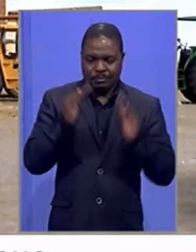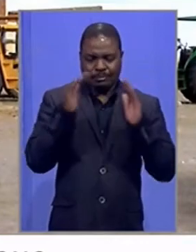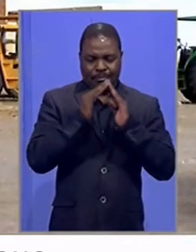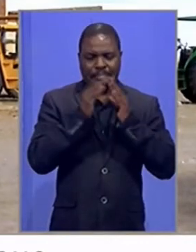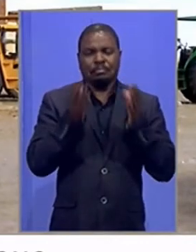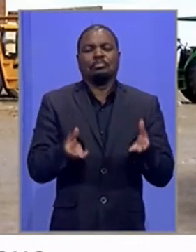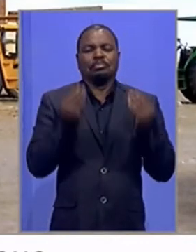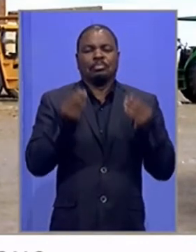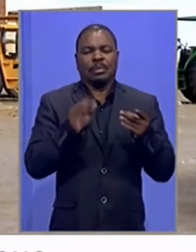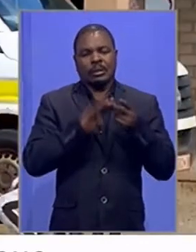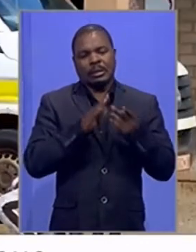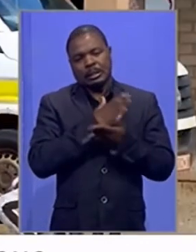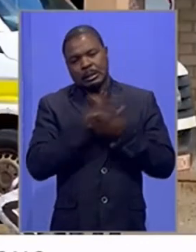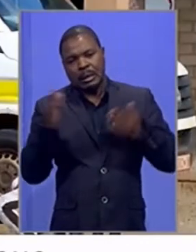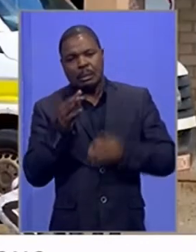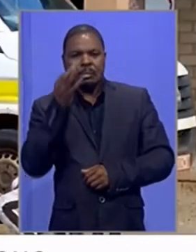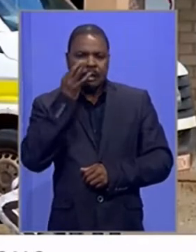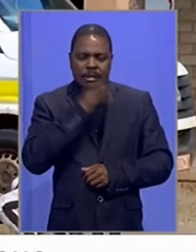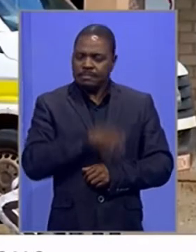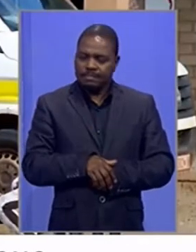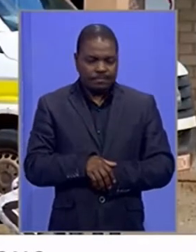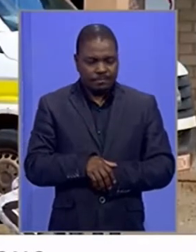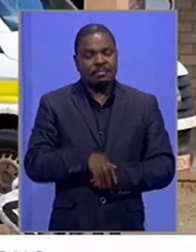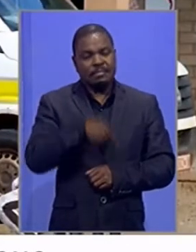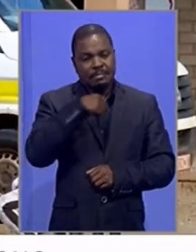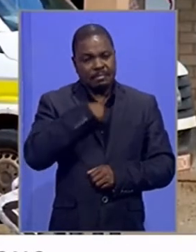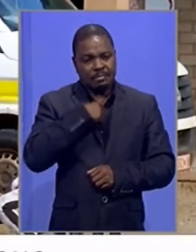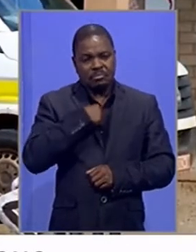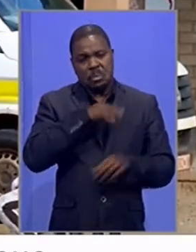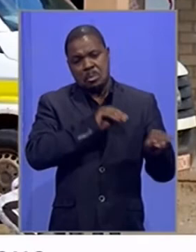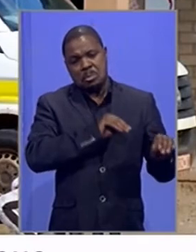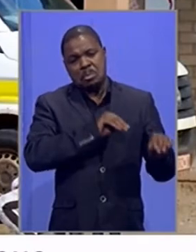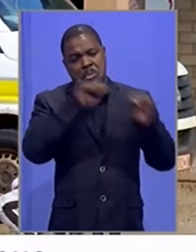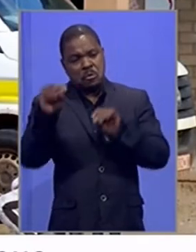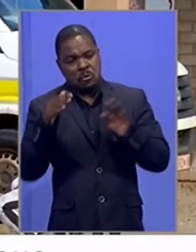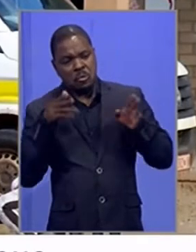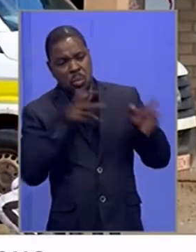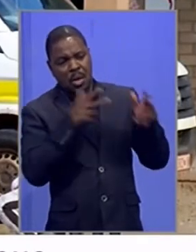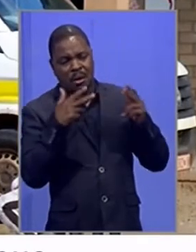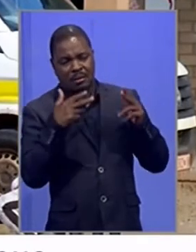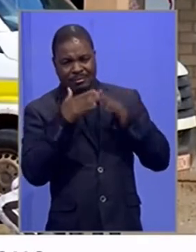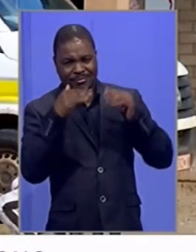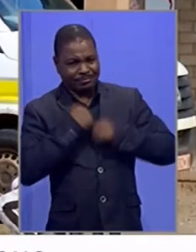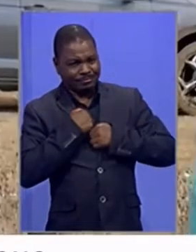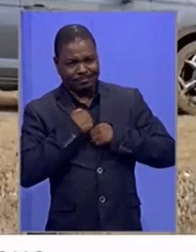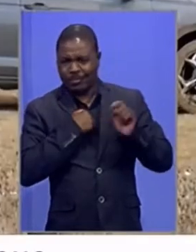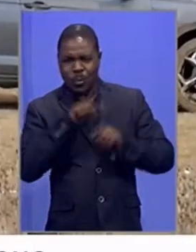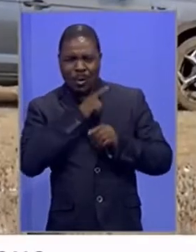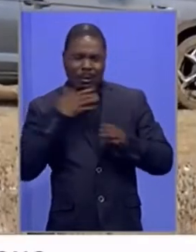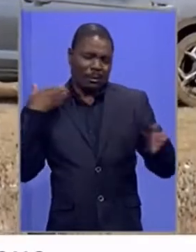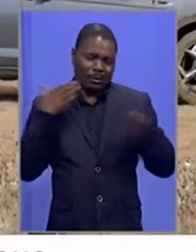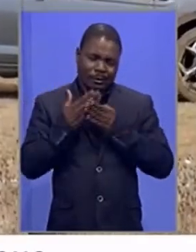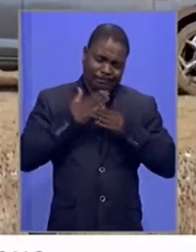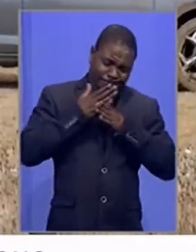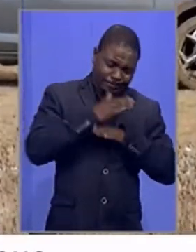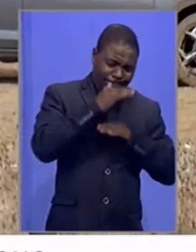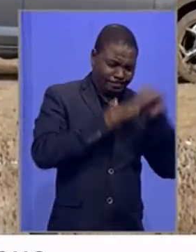matlo, ba bang ba bona ba totobaditse hore ha ba ikemisetsa ho siya matlo a bona ao ba sebeditseng ka thata